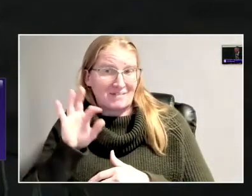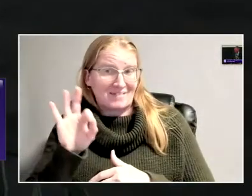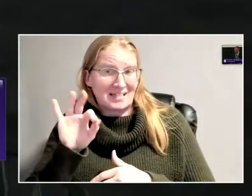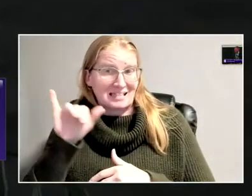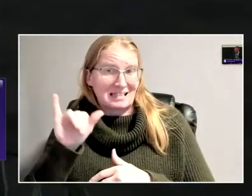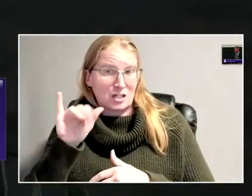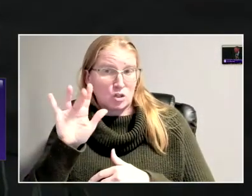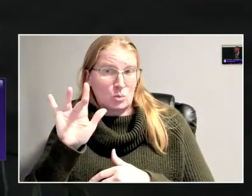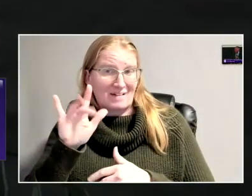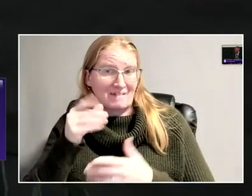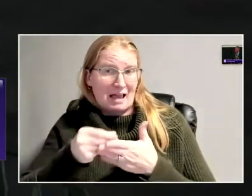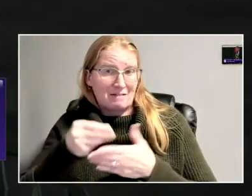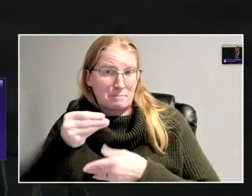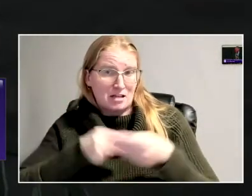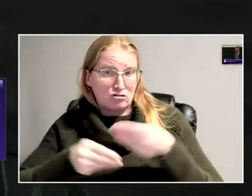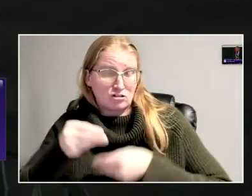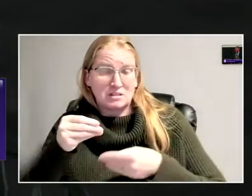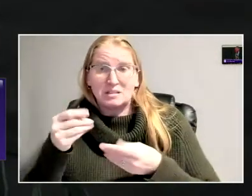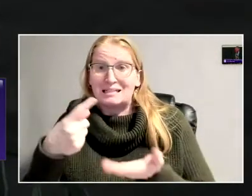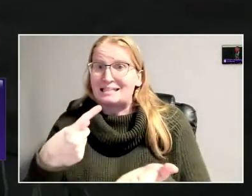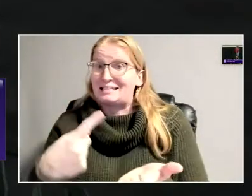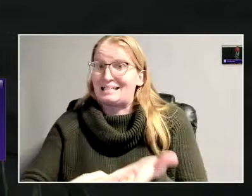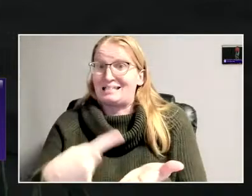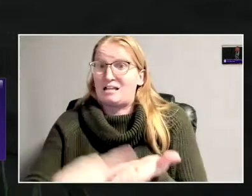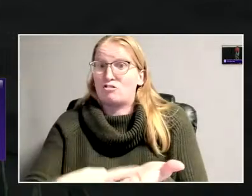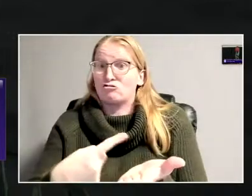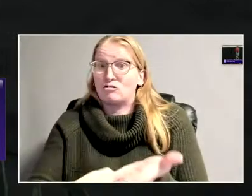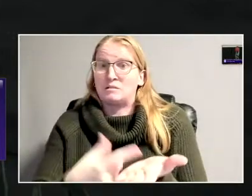any discussion